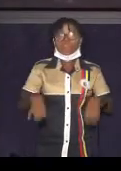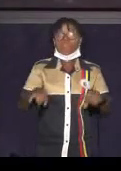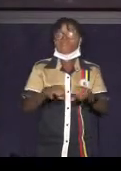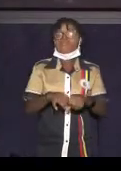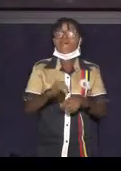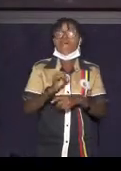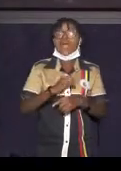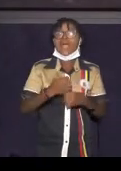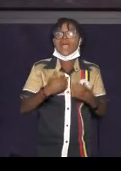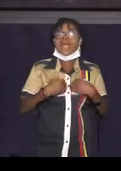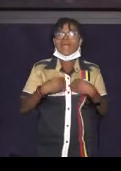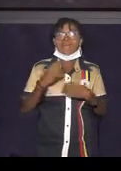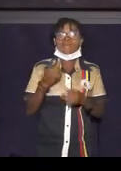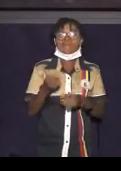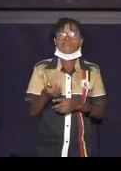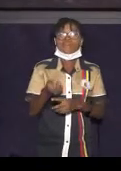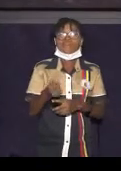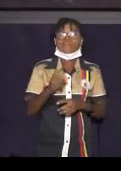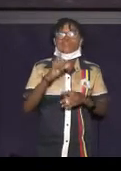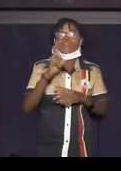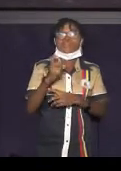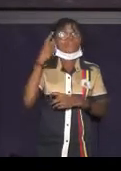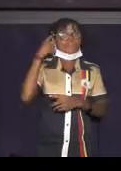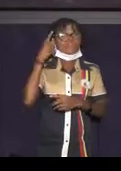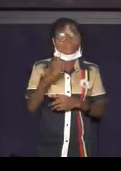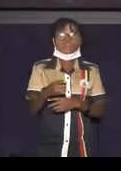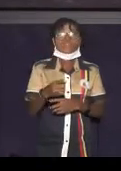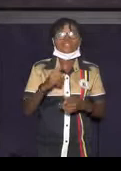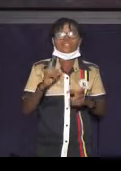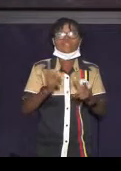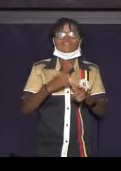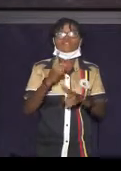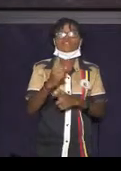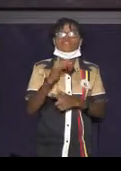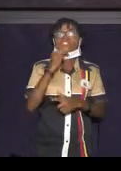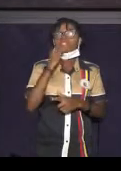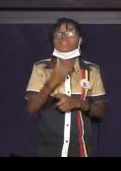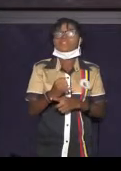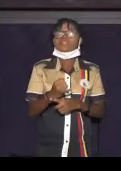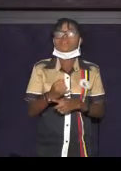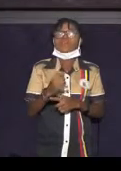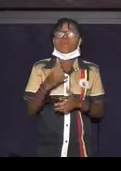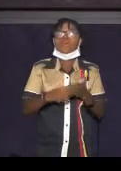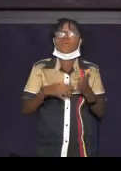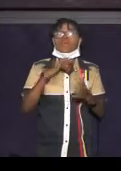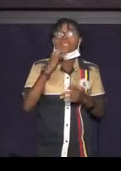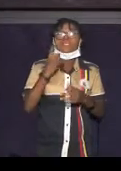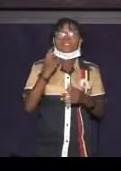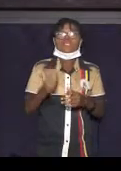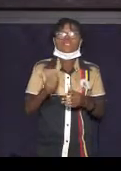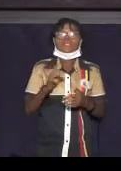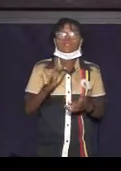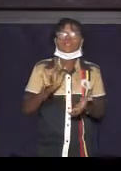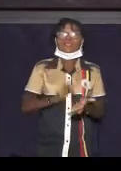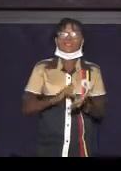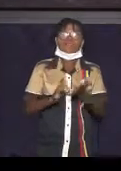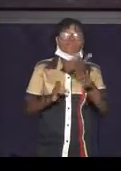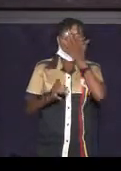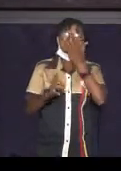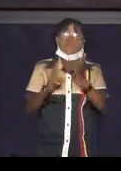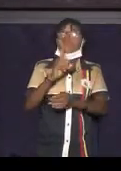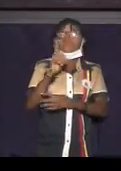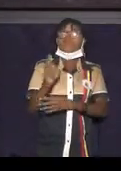I have just few questions for you. The first question, what is a